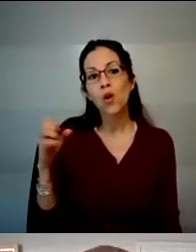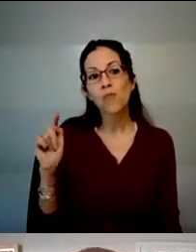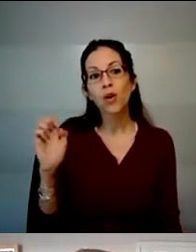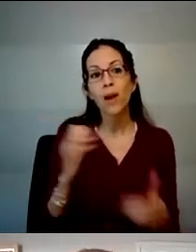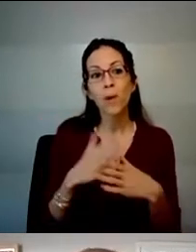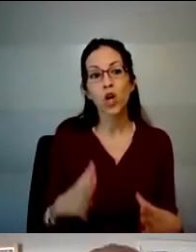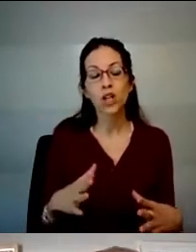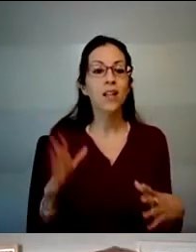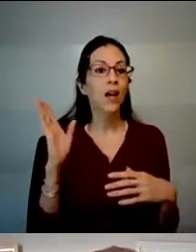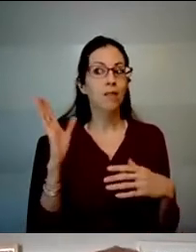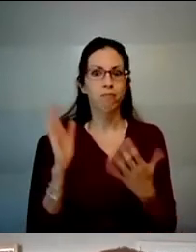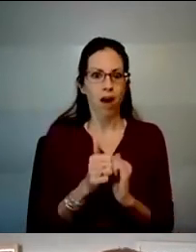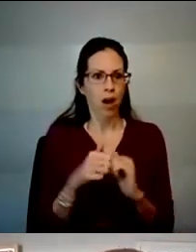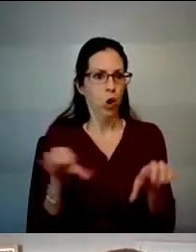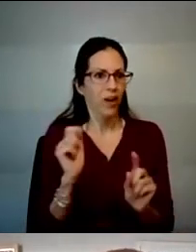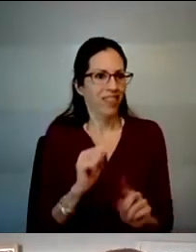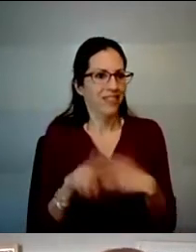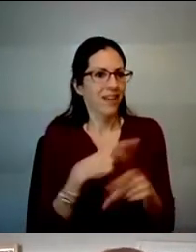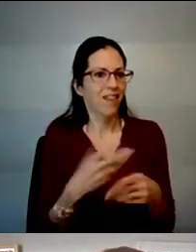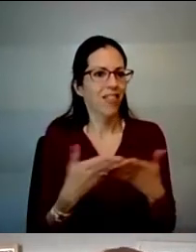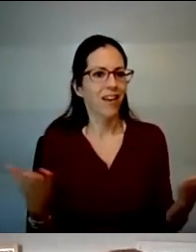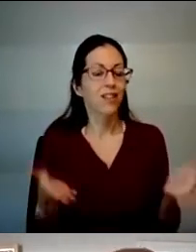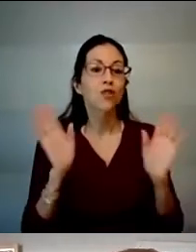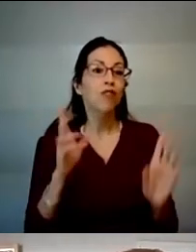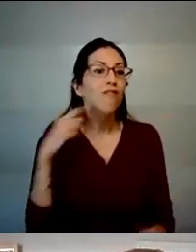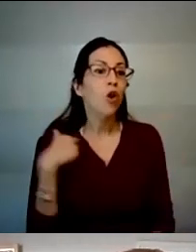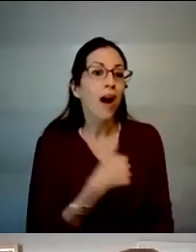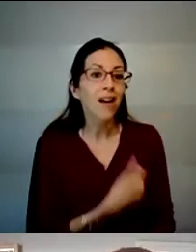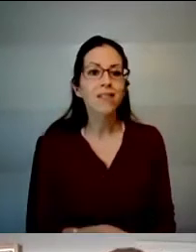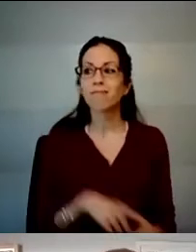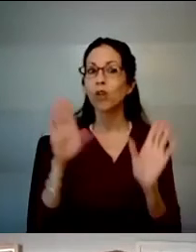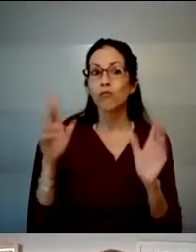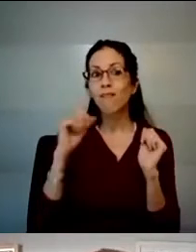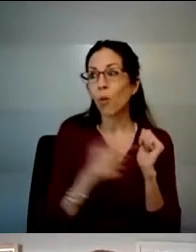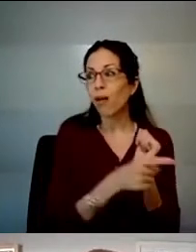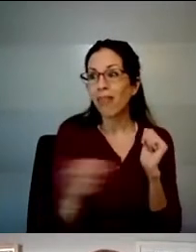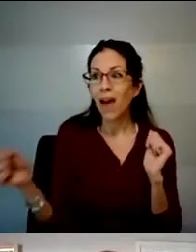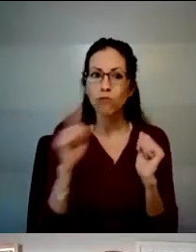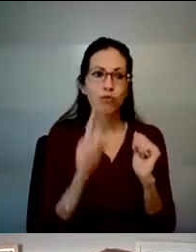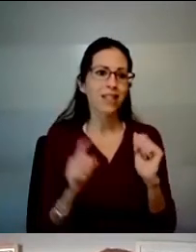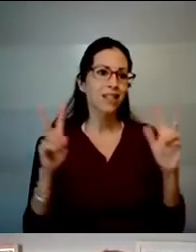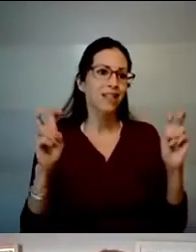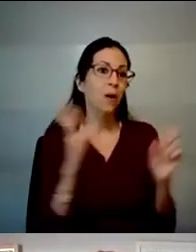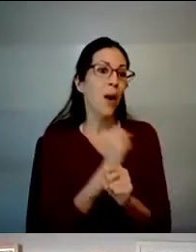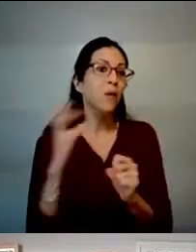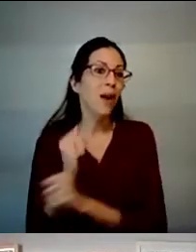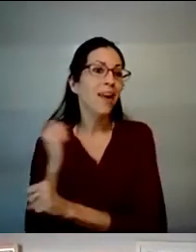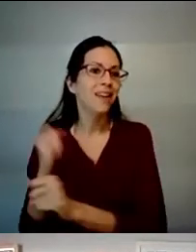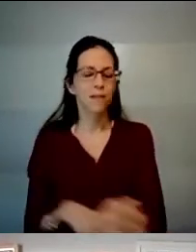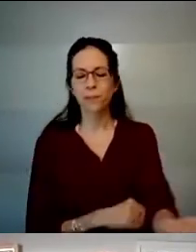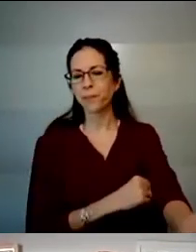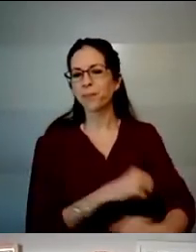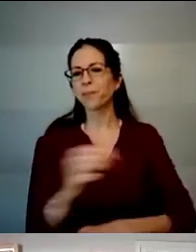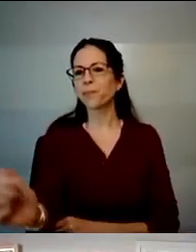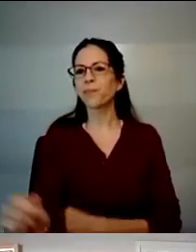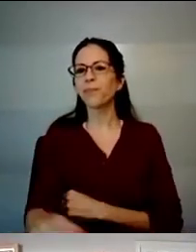this. It's great for us and it's great for them. It's just kind of a win-win. But sort of